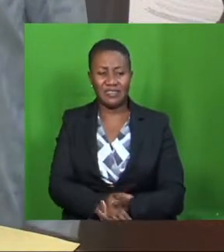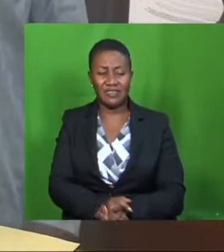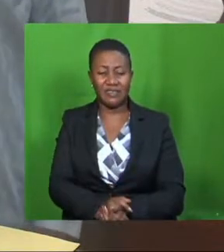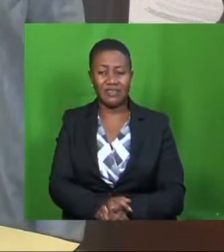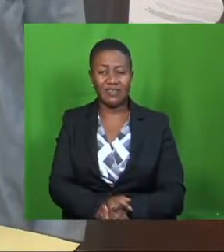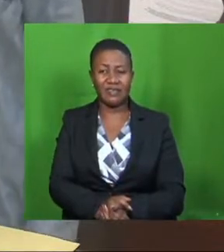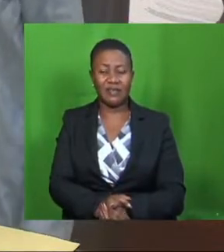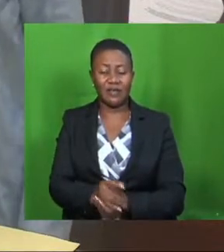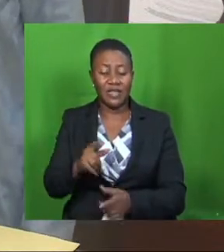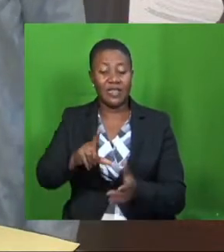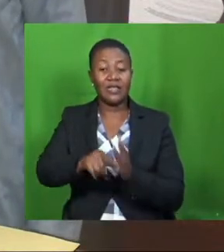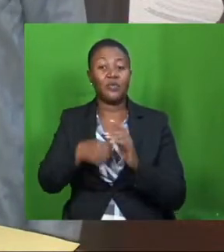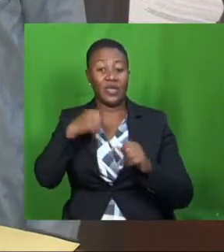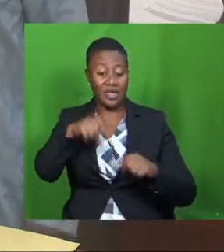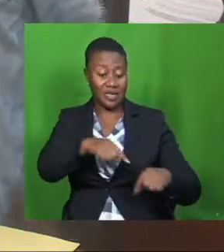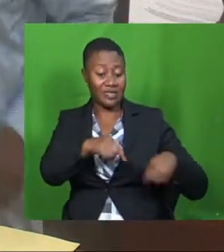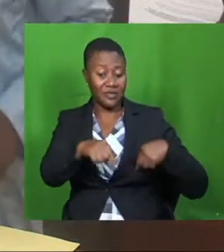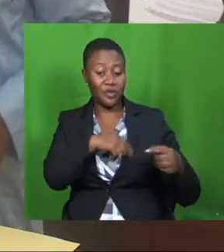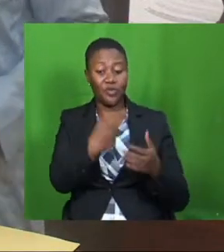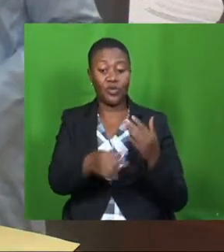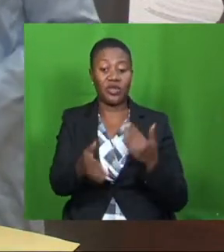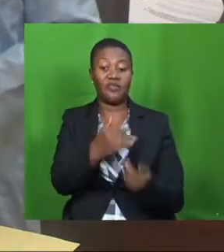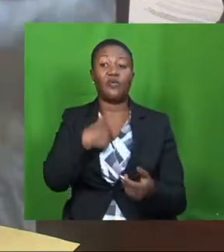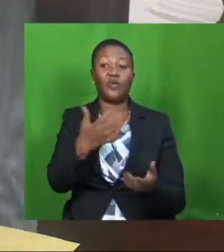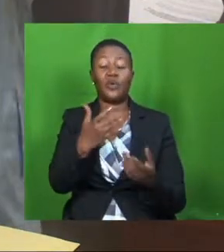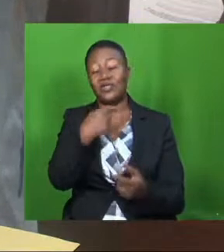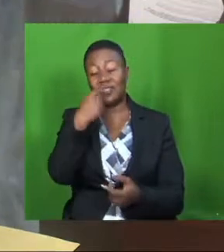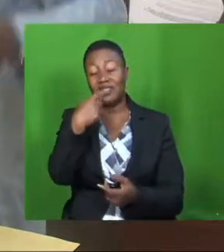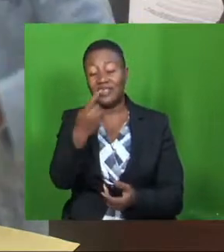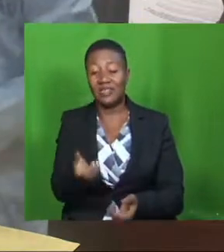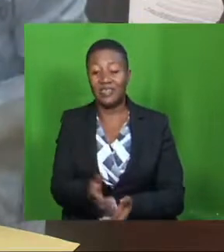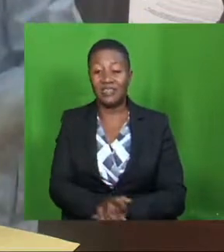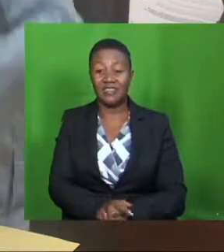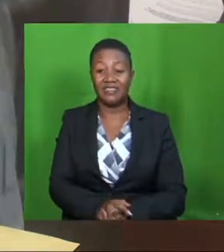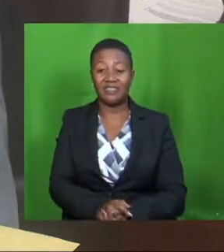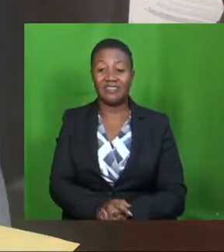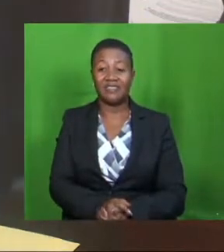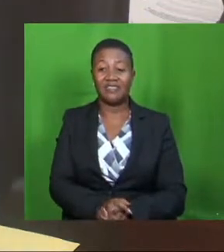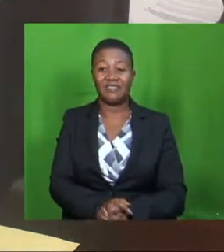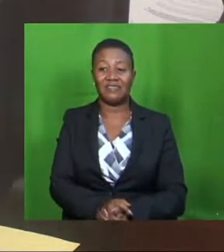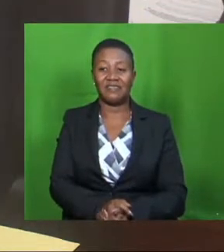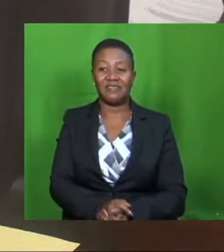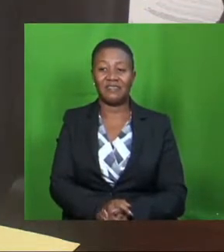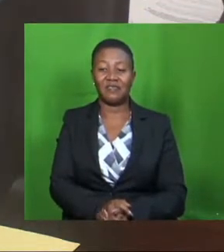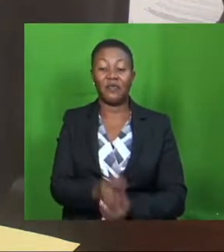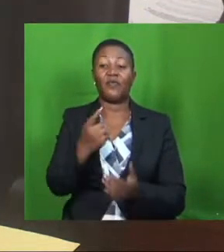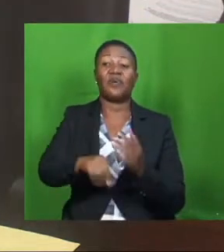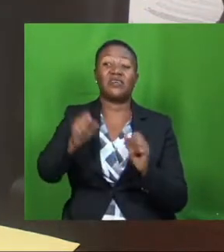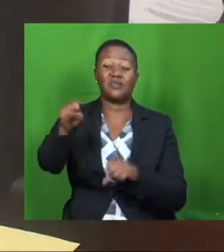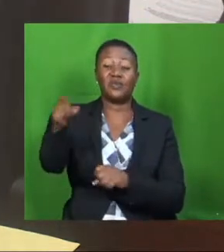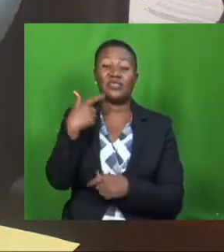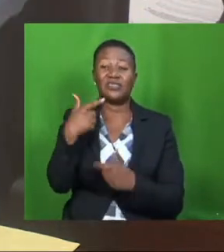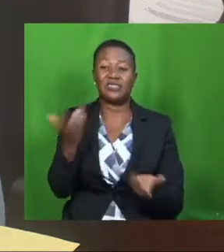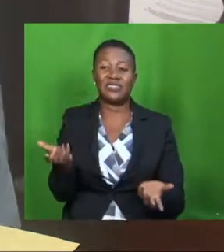the businesses program for the finance minister to do, in particular relating